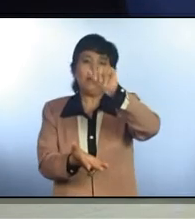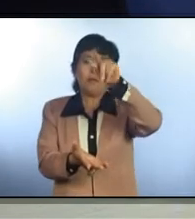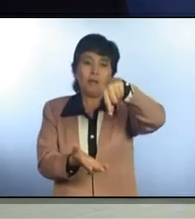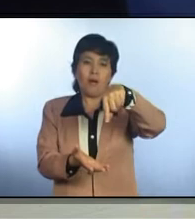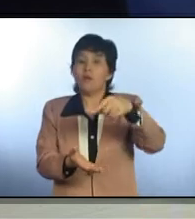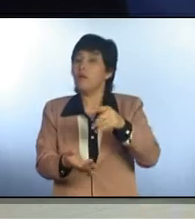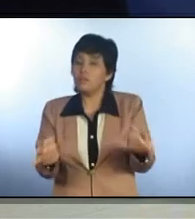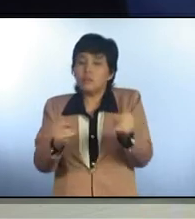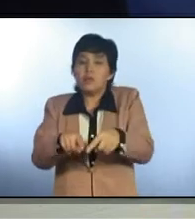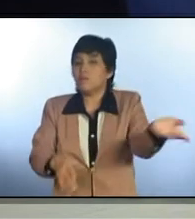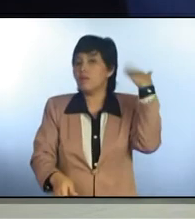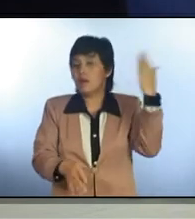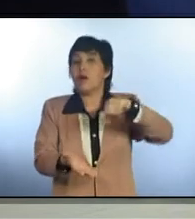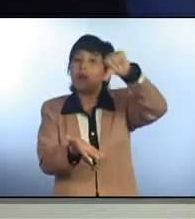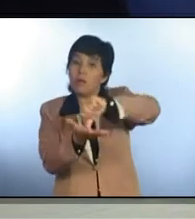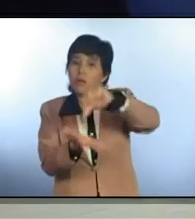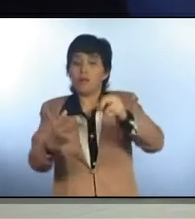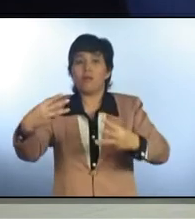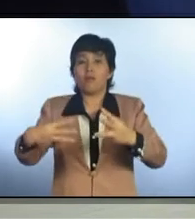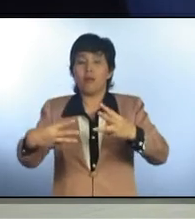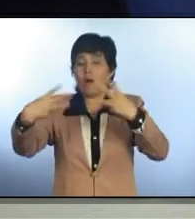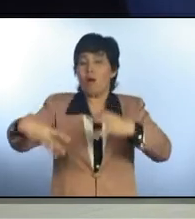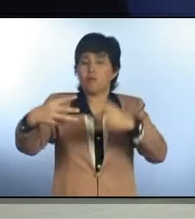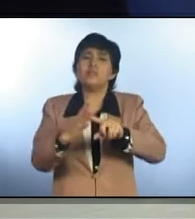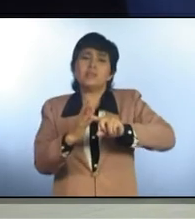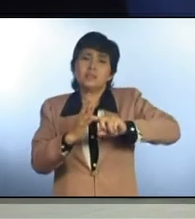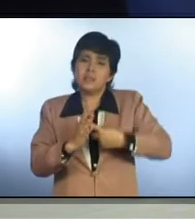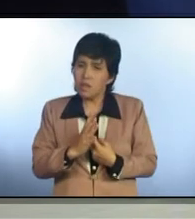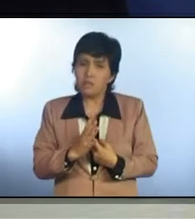back. Iraq war, when it started,